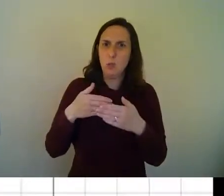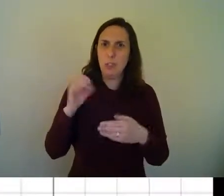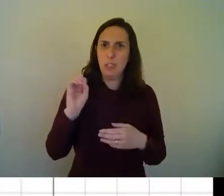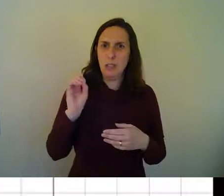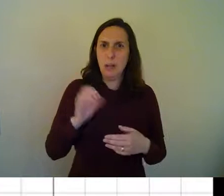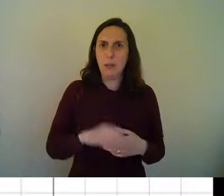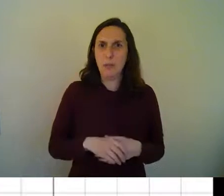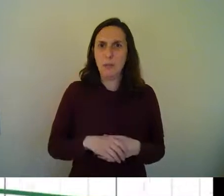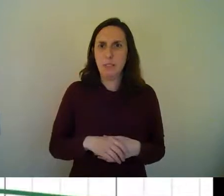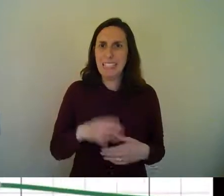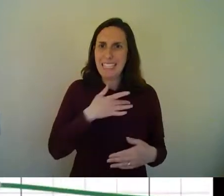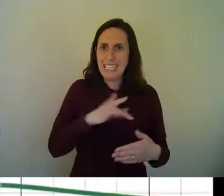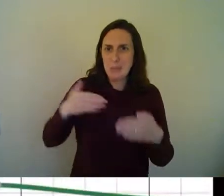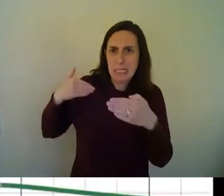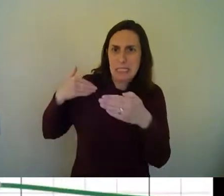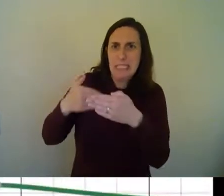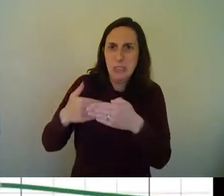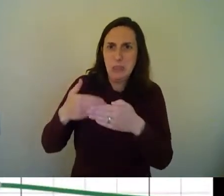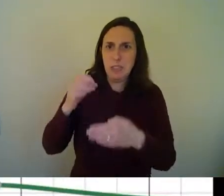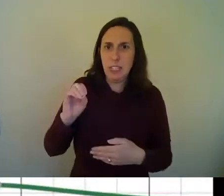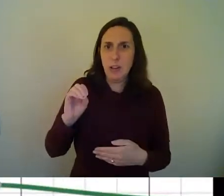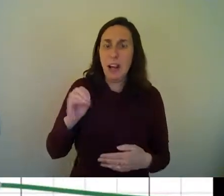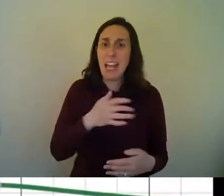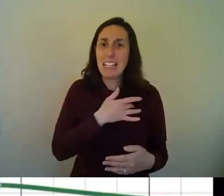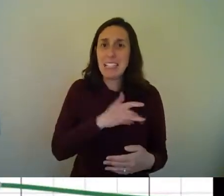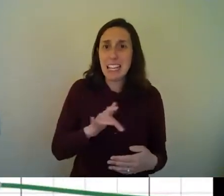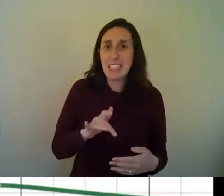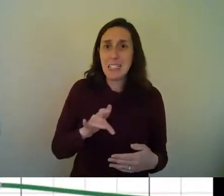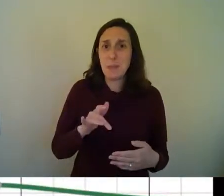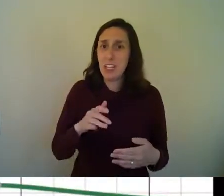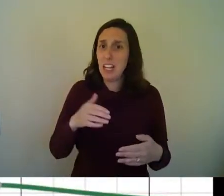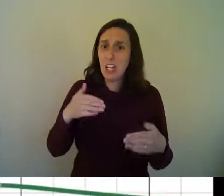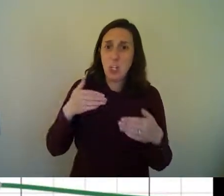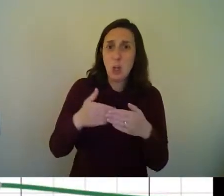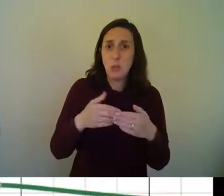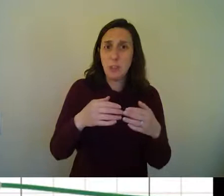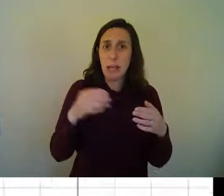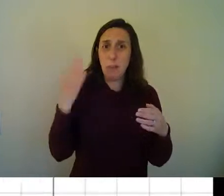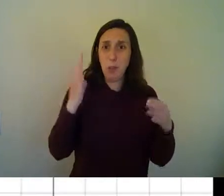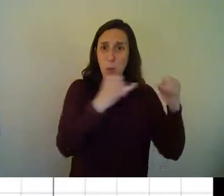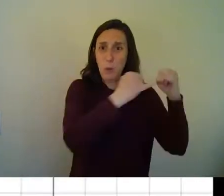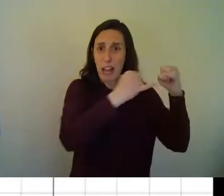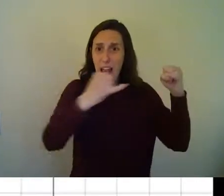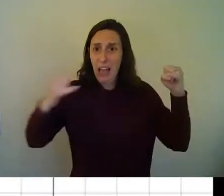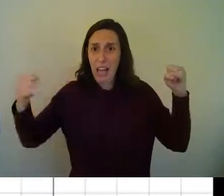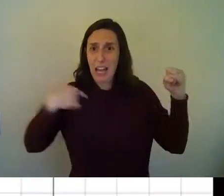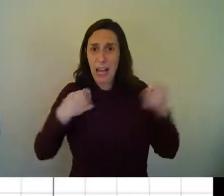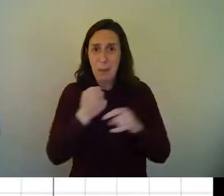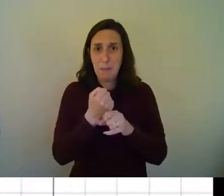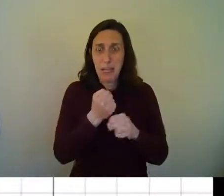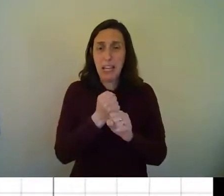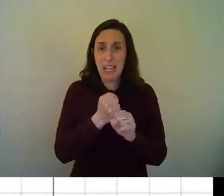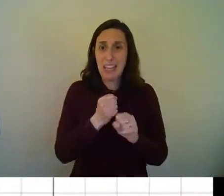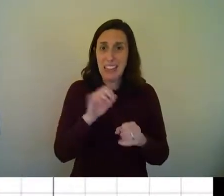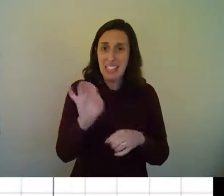tends towards 0. In fact, it's tending towards that line I drew, that blue line this function's trying to get